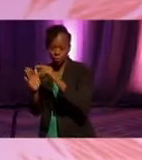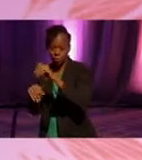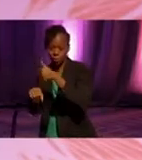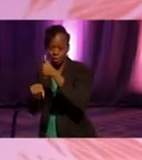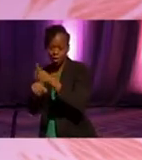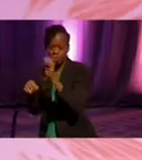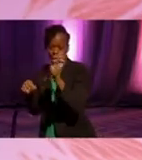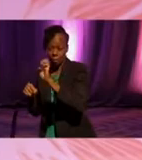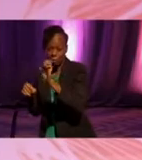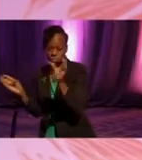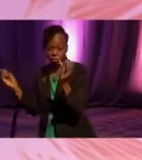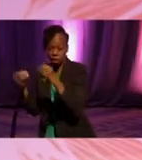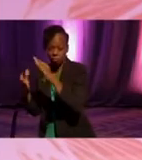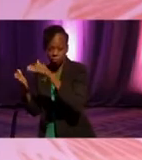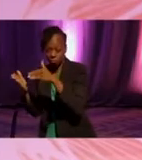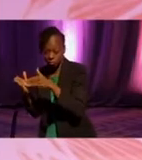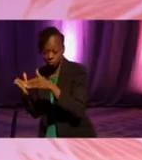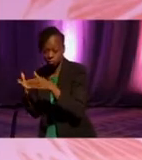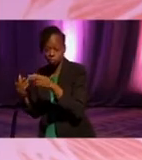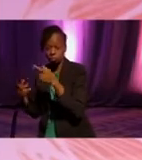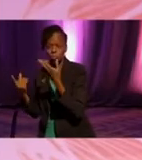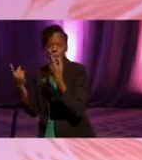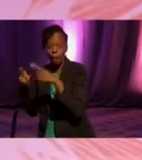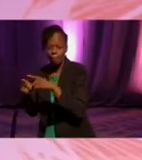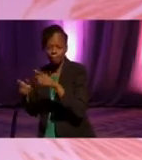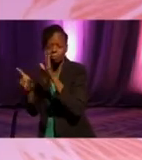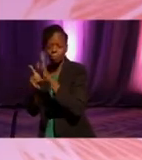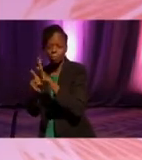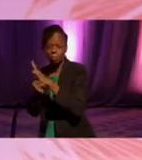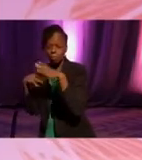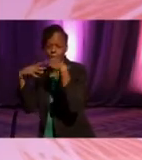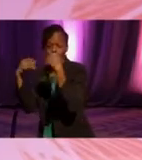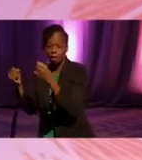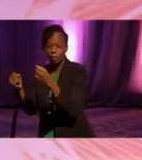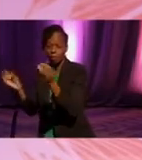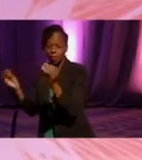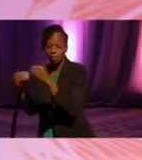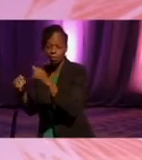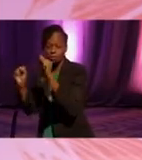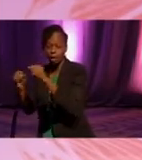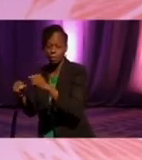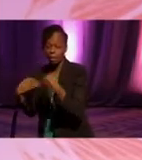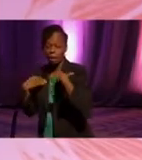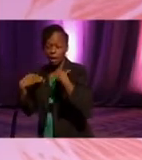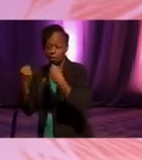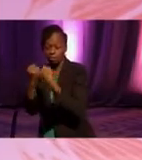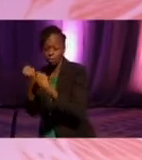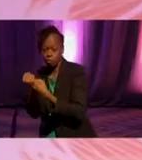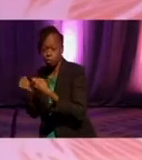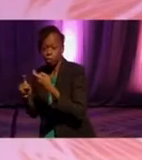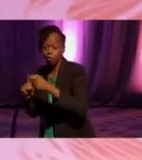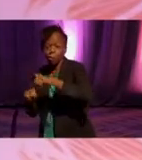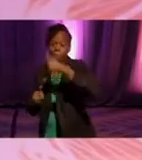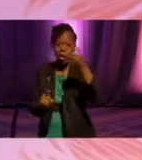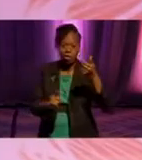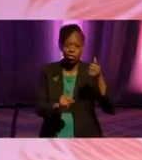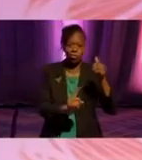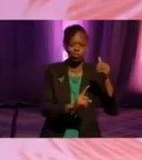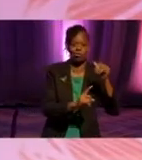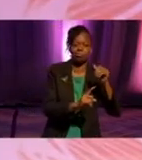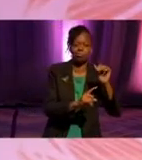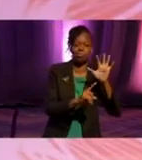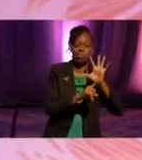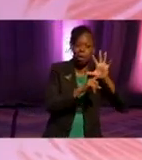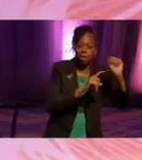public health officials have been supported by other outstanding public service in the government